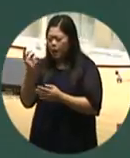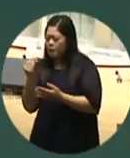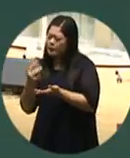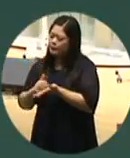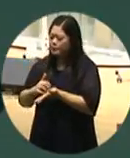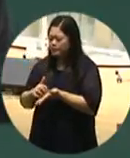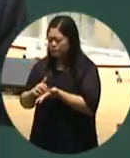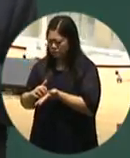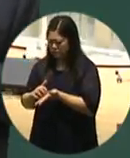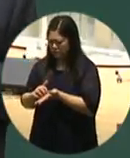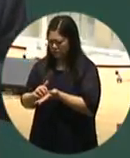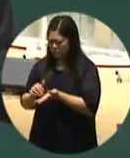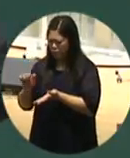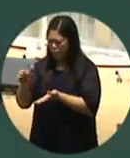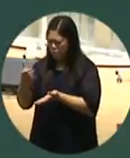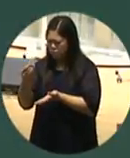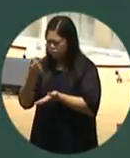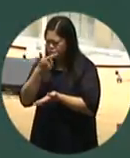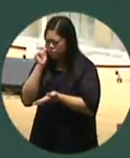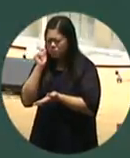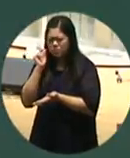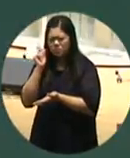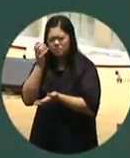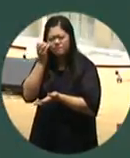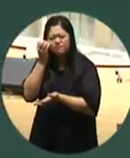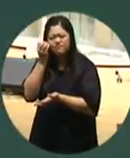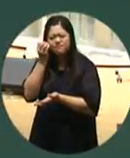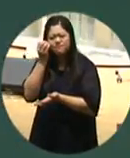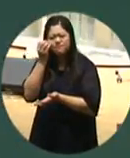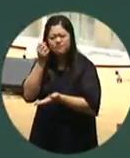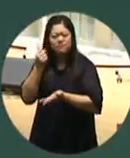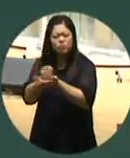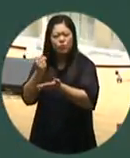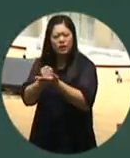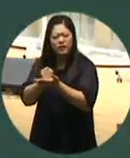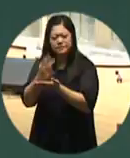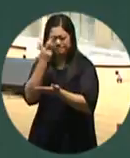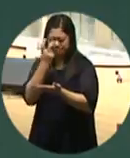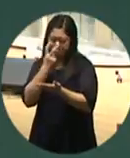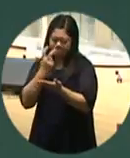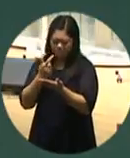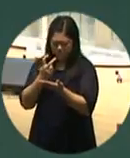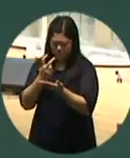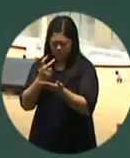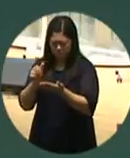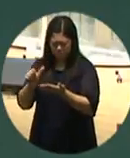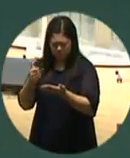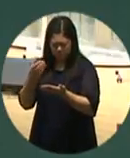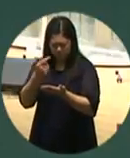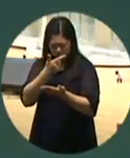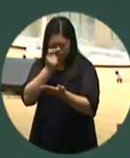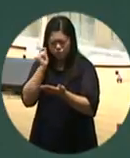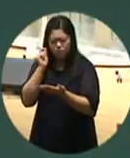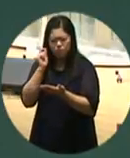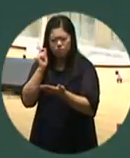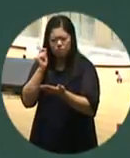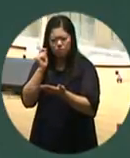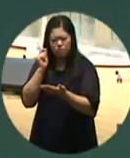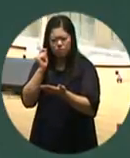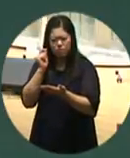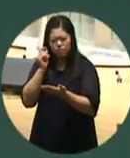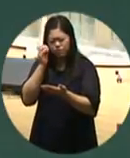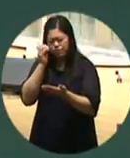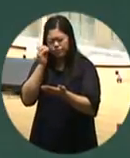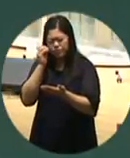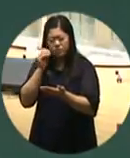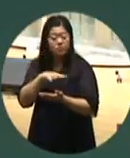business person and he would bring in the money and sometimes in the bank account we'd see about $5,000 brought in, but deposited and then it would disappear.